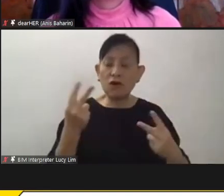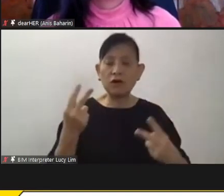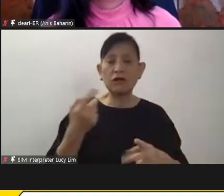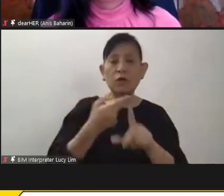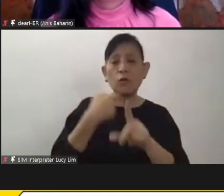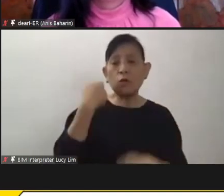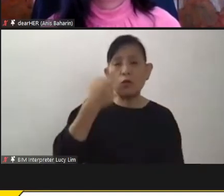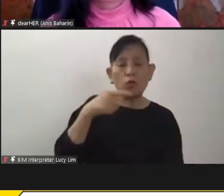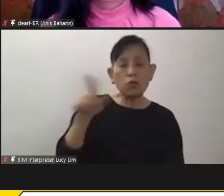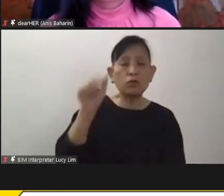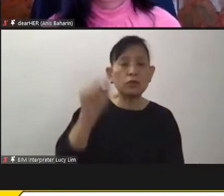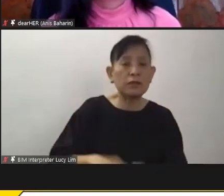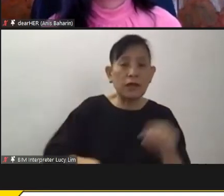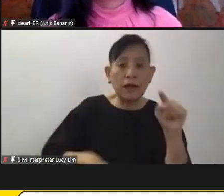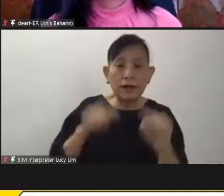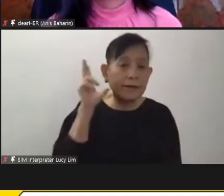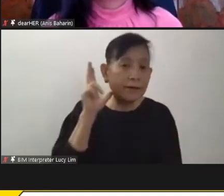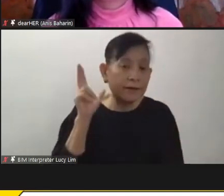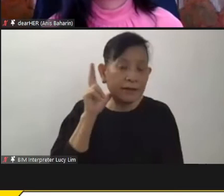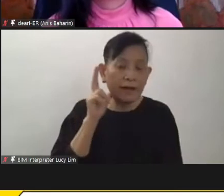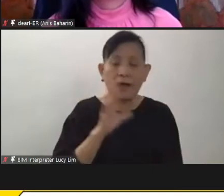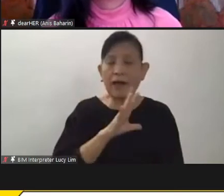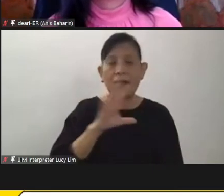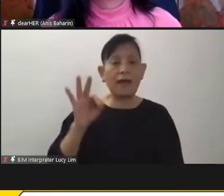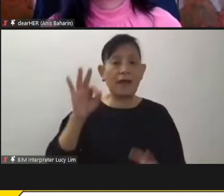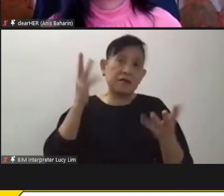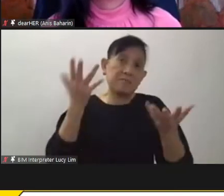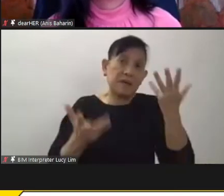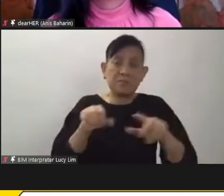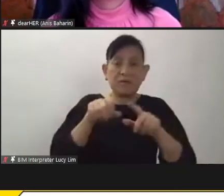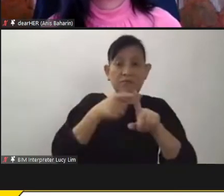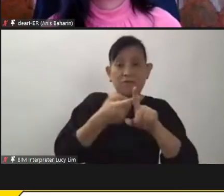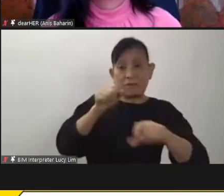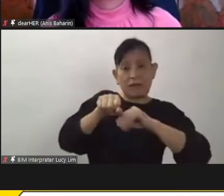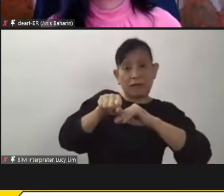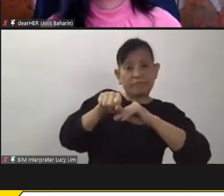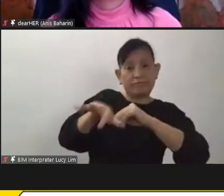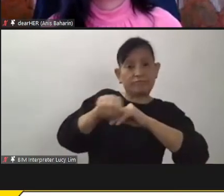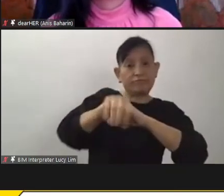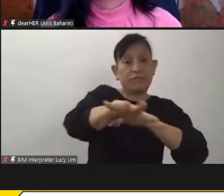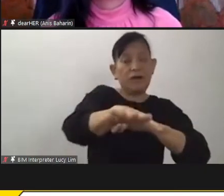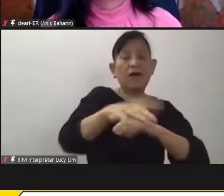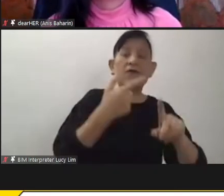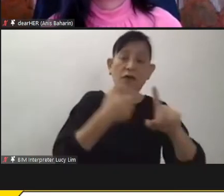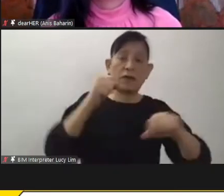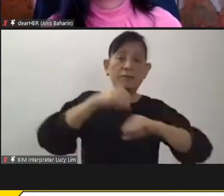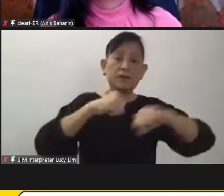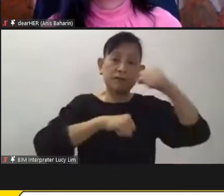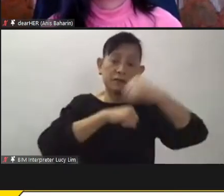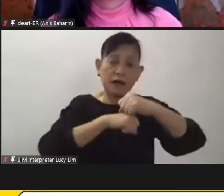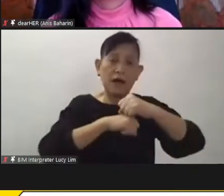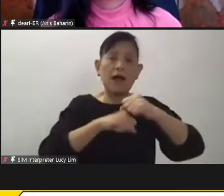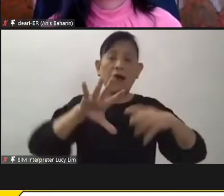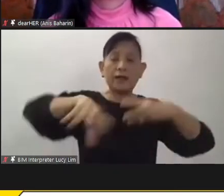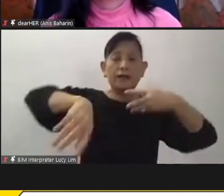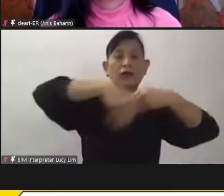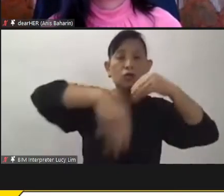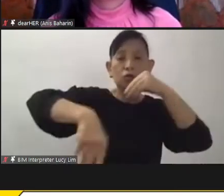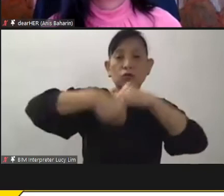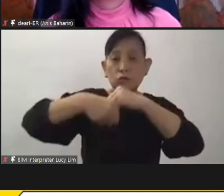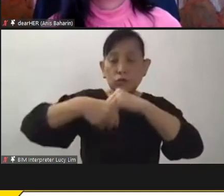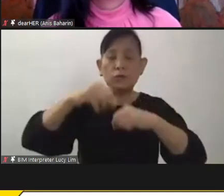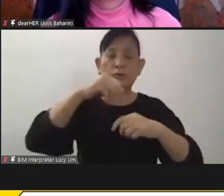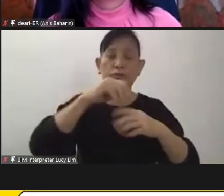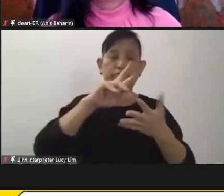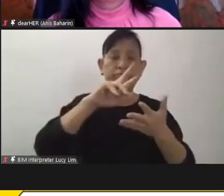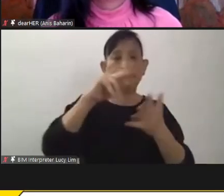that, it can manifest in structural levels, as well as in policymaking as well. As a community, we